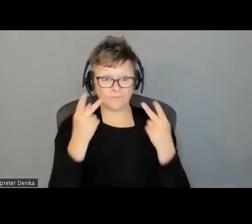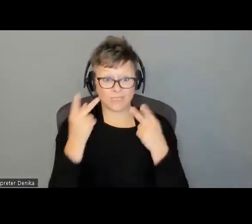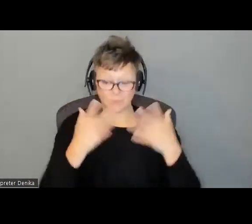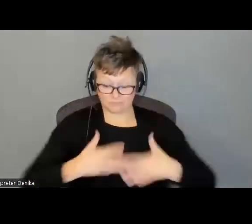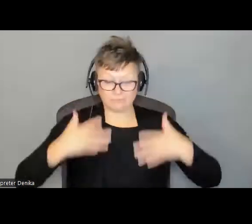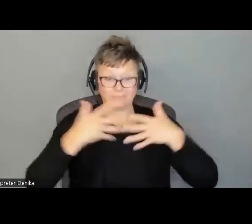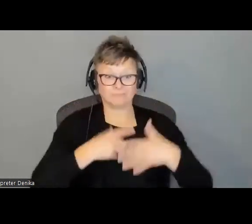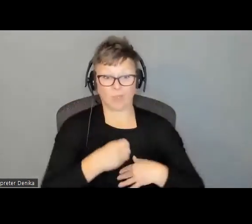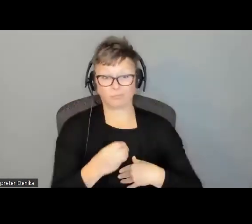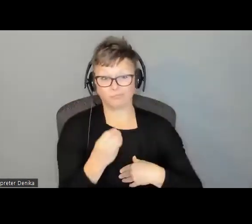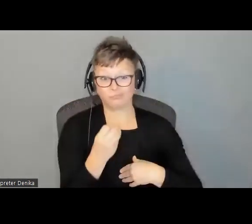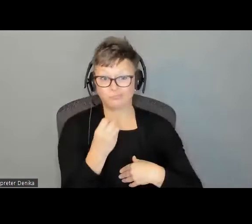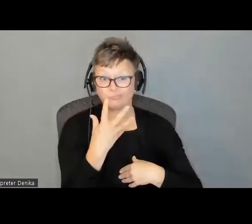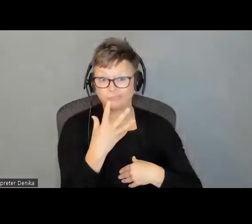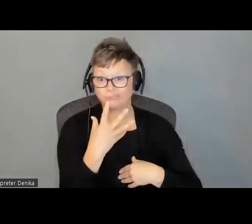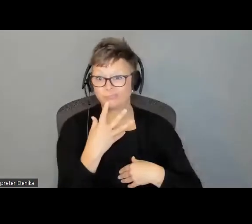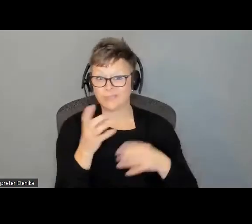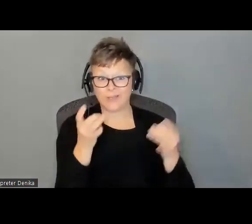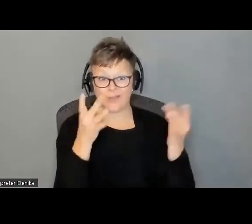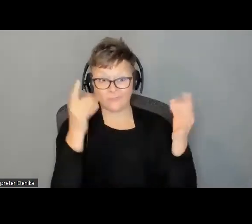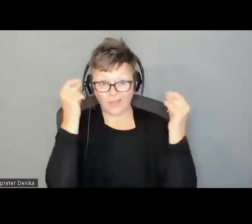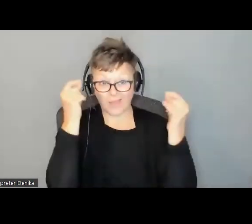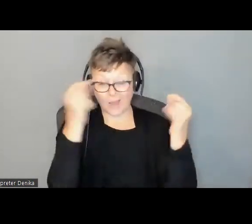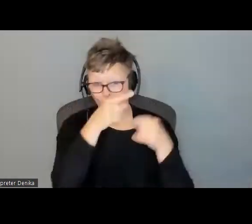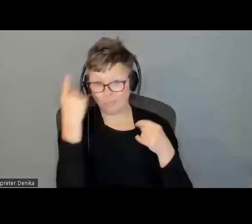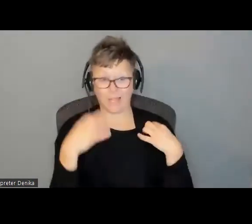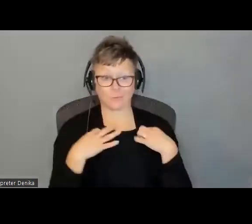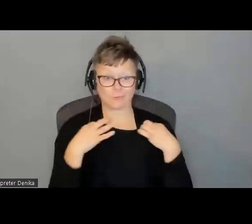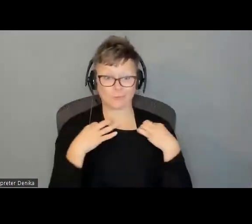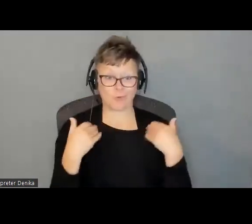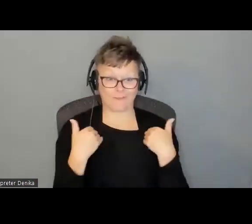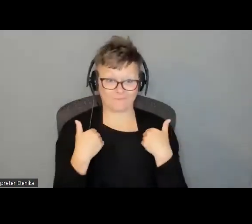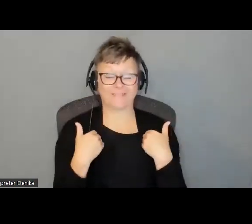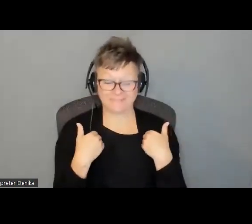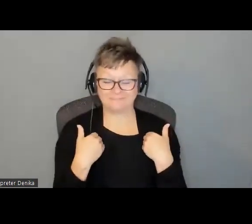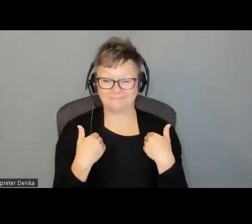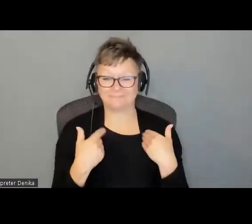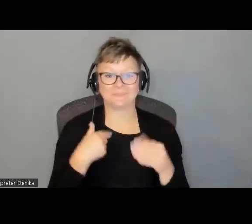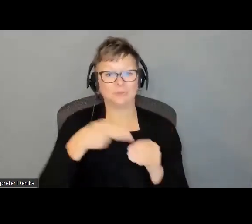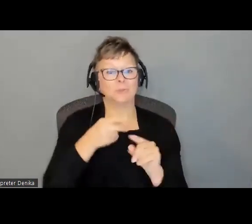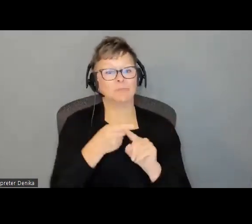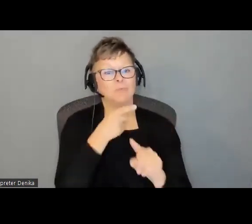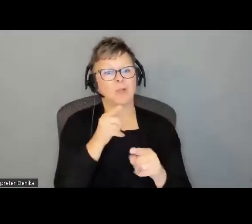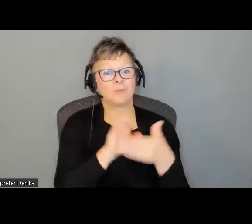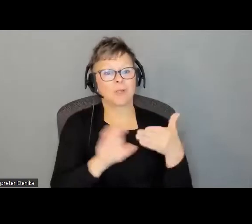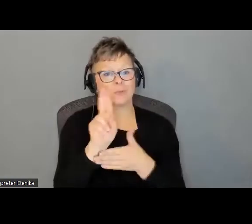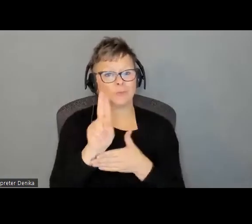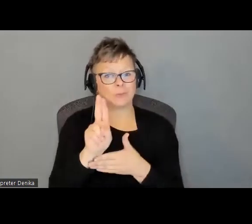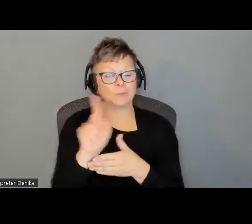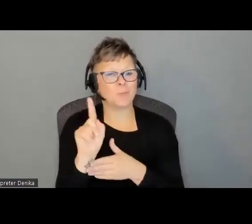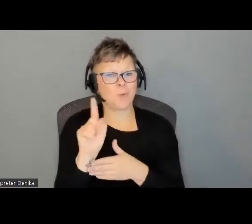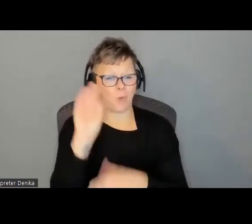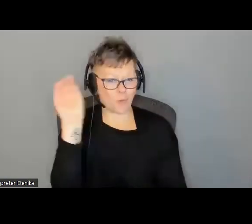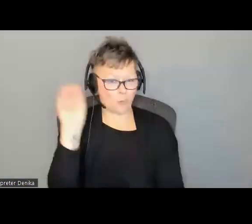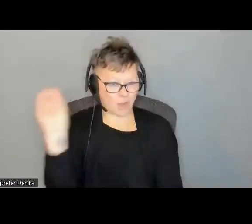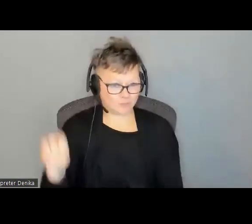terrible hair, and a black shirt. I'm joining you from Carleton University in Ottawa, from